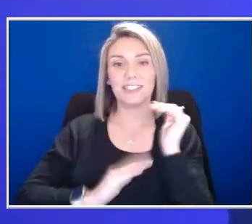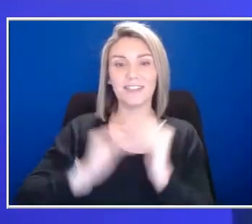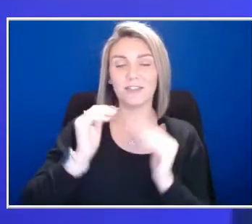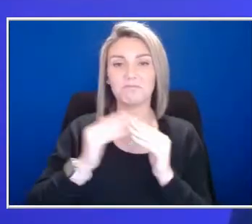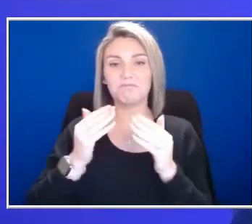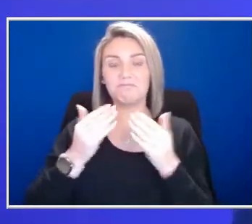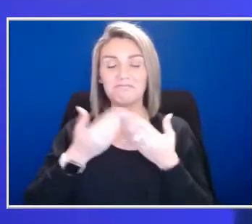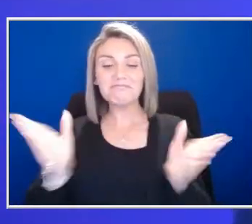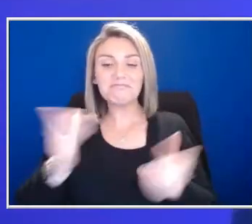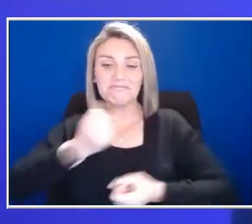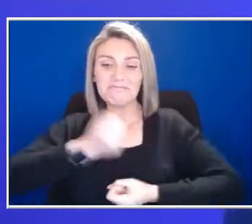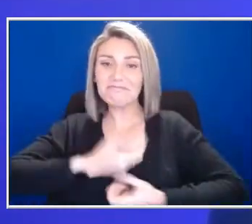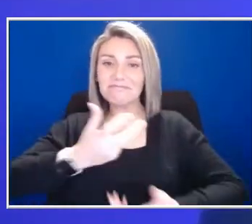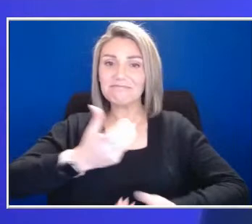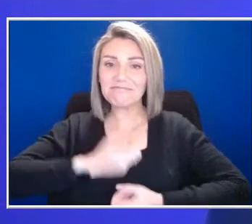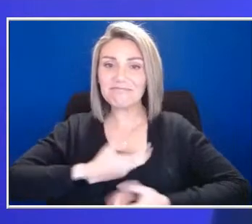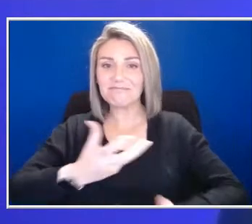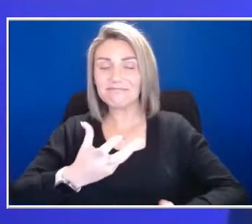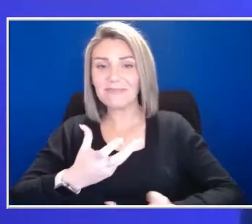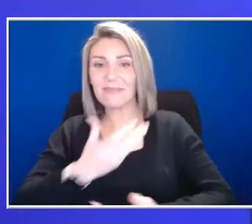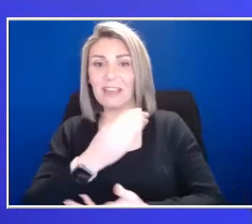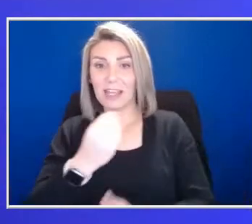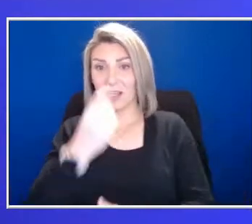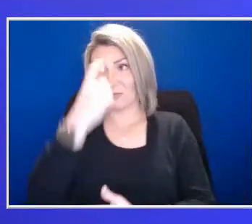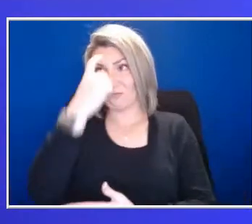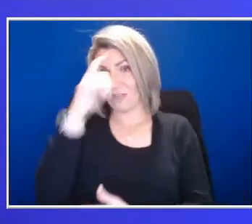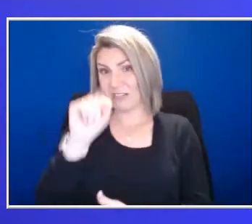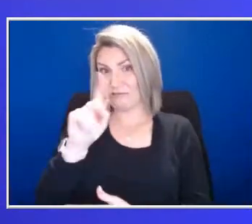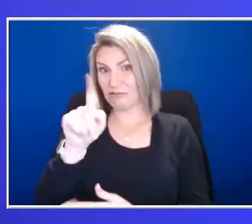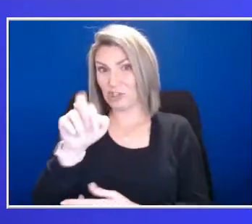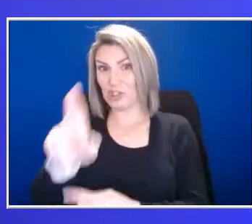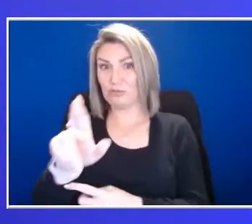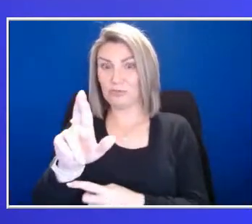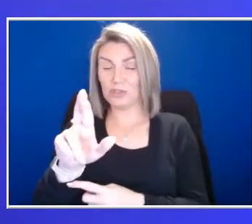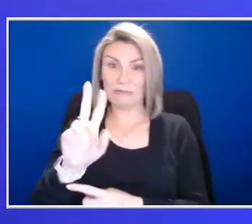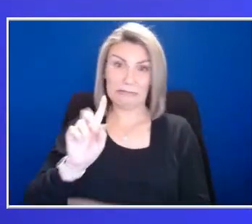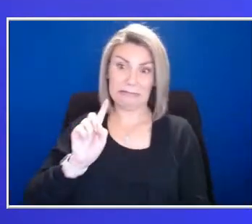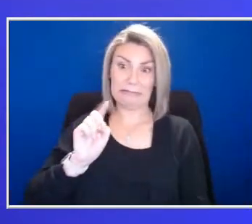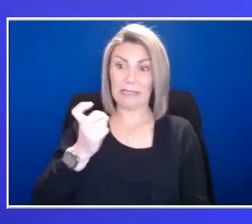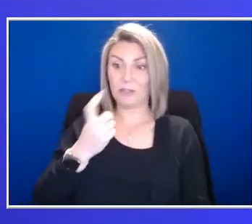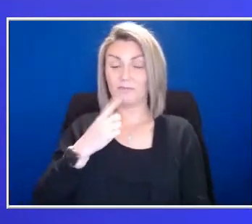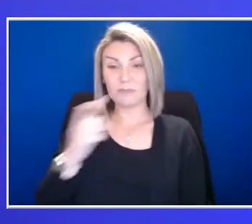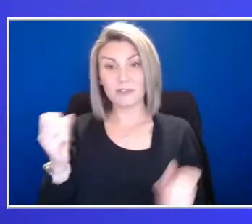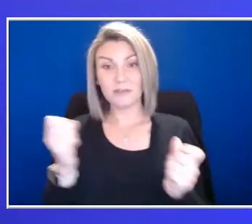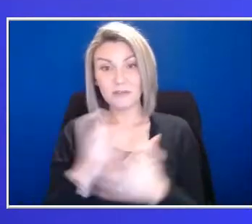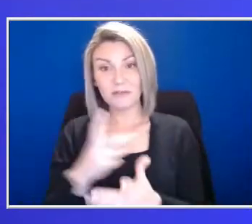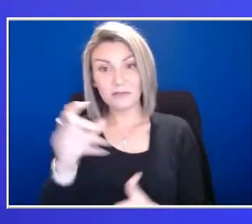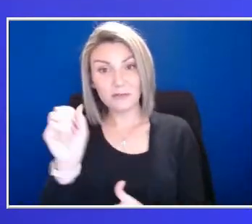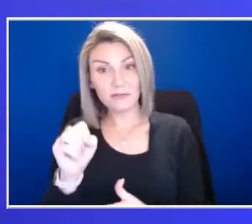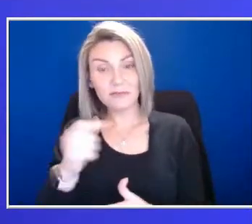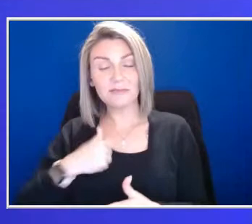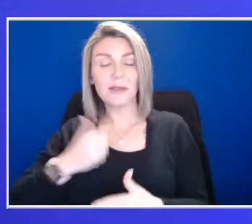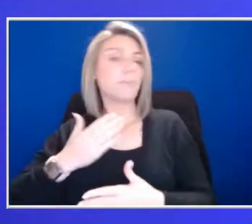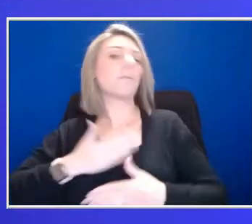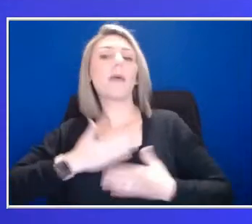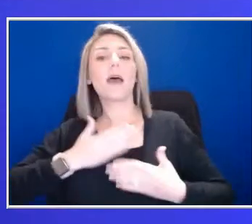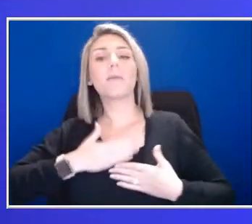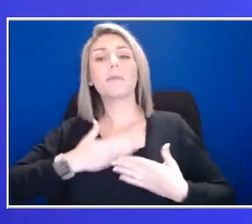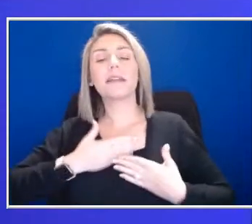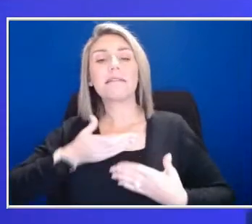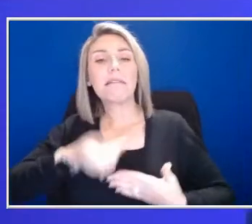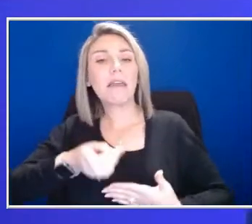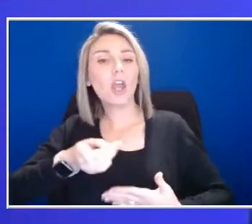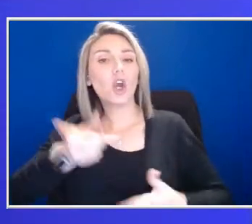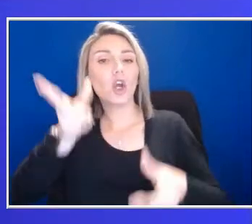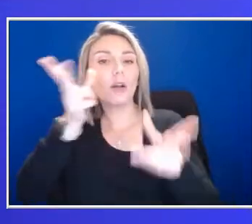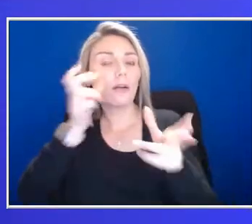me, and a brain tumor diagnosis is scary. And I'm happy to be there to listen, meet them